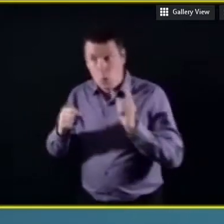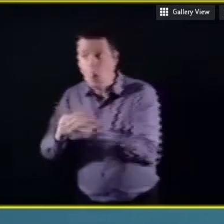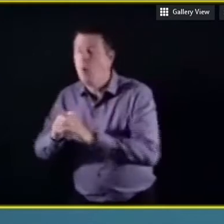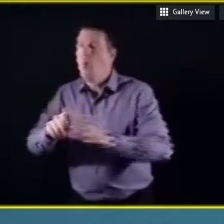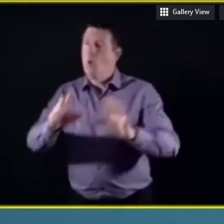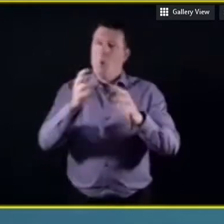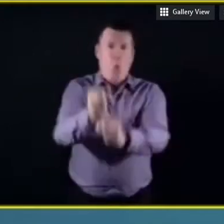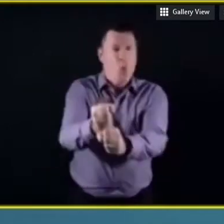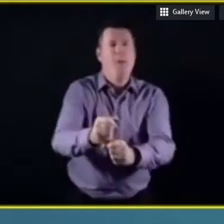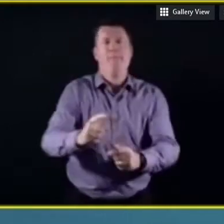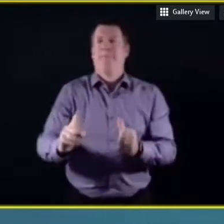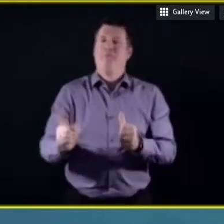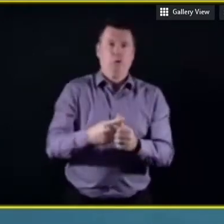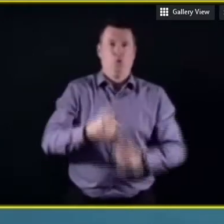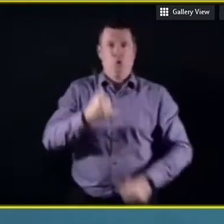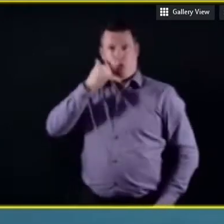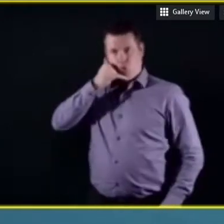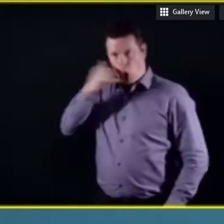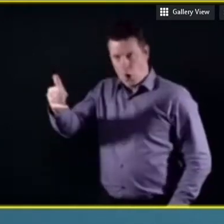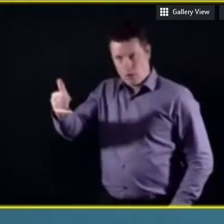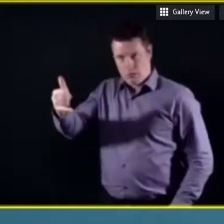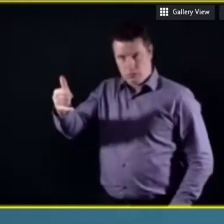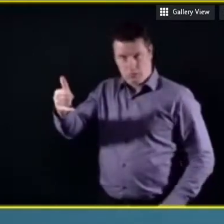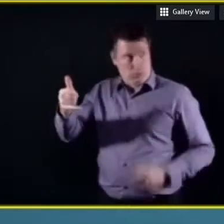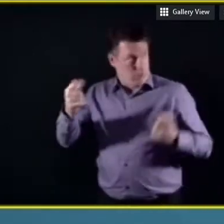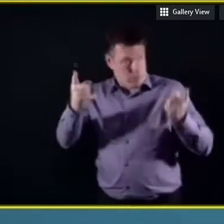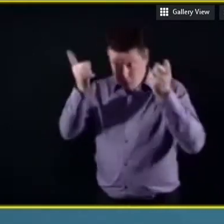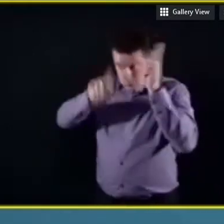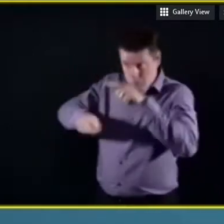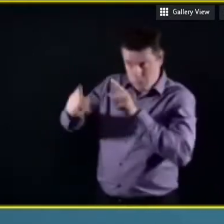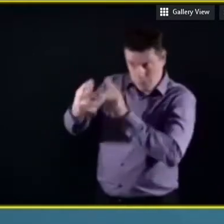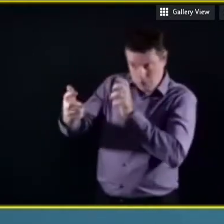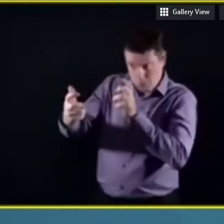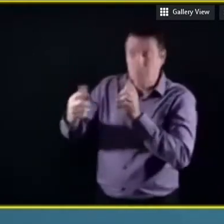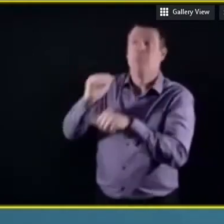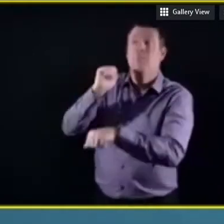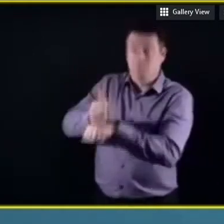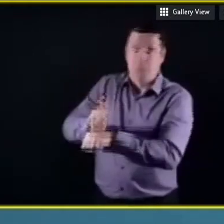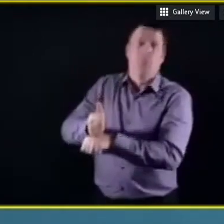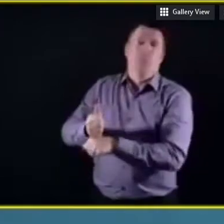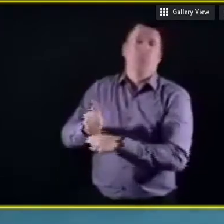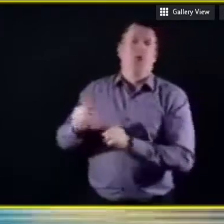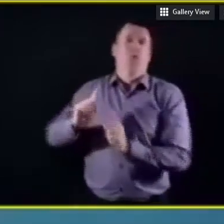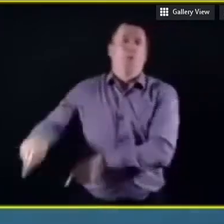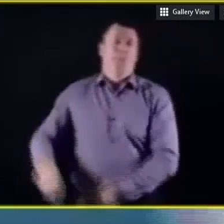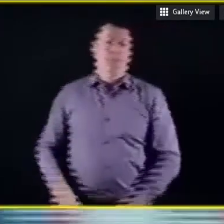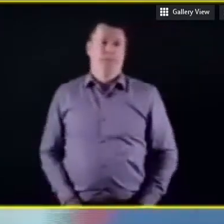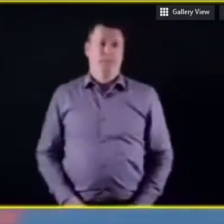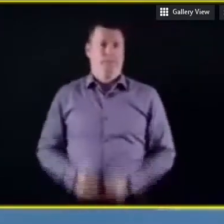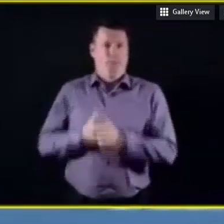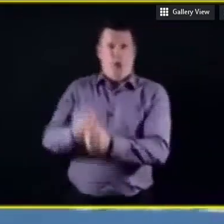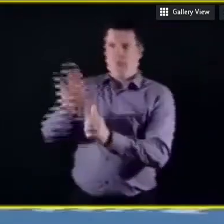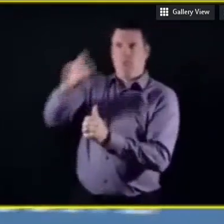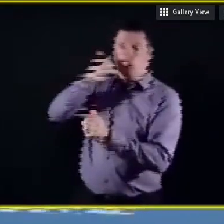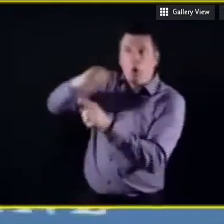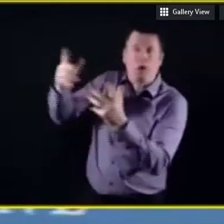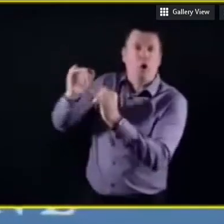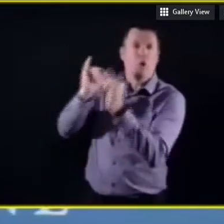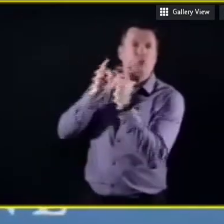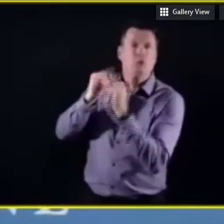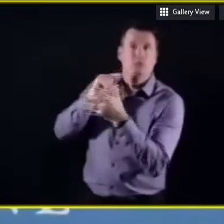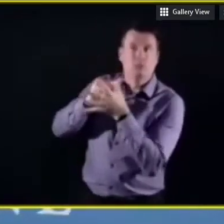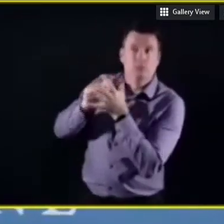our conversation and ask Dr. Johnson, how does this particular respiratory clinic